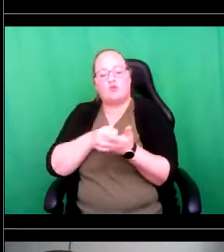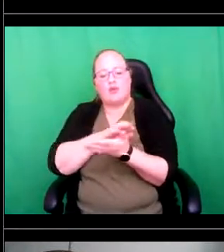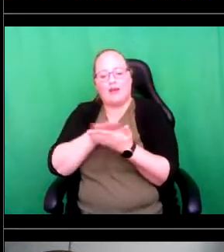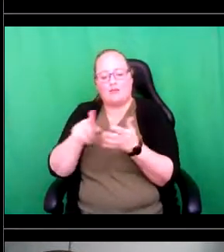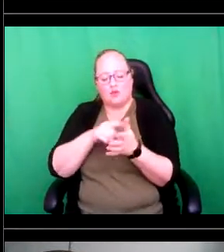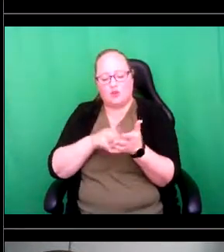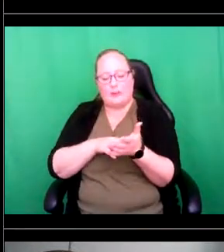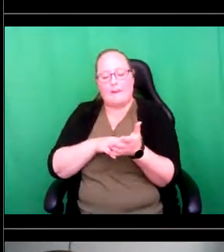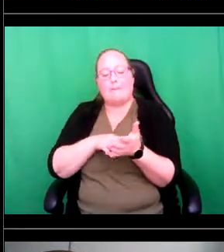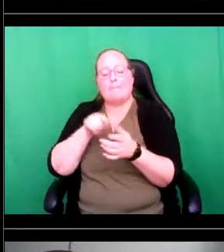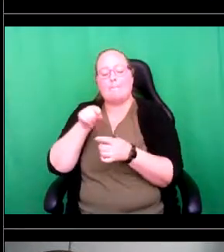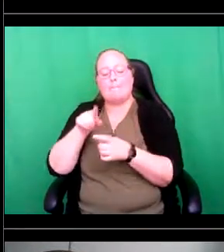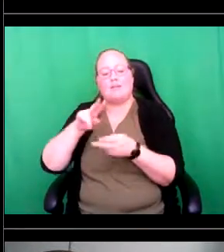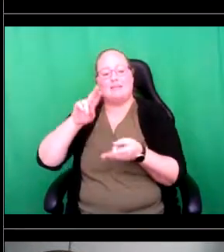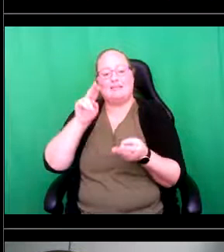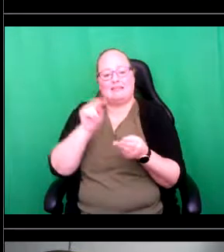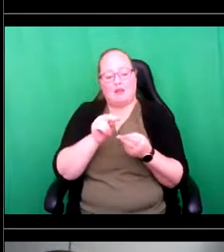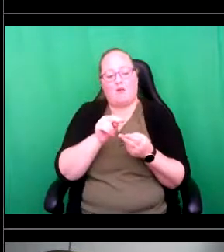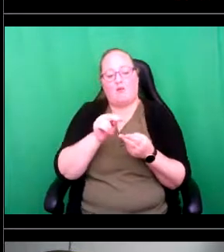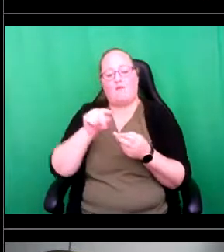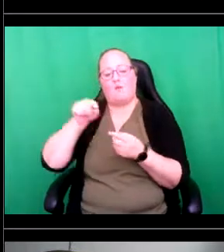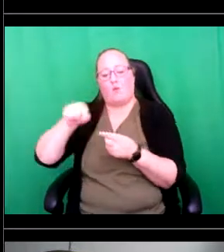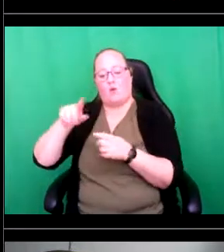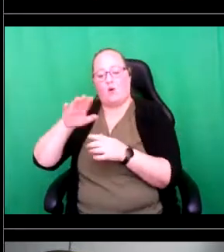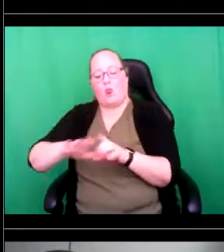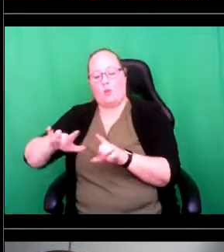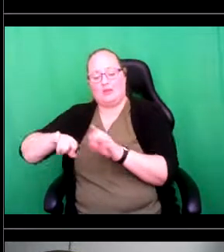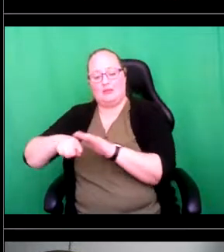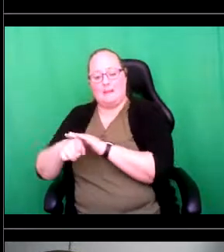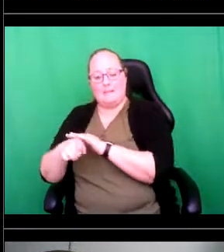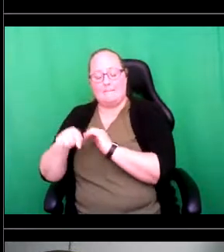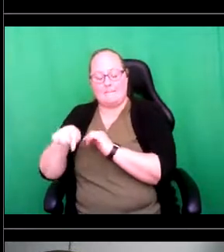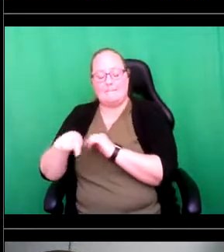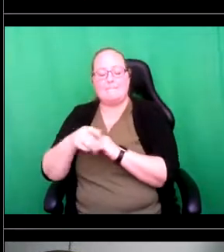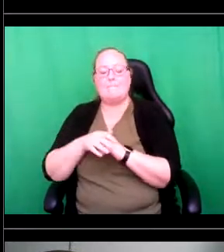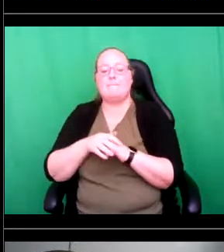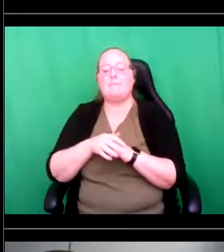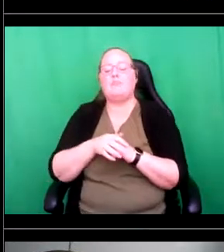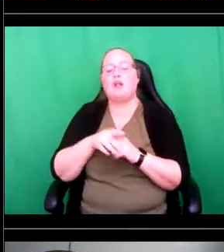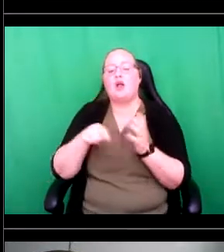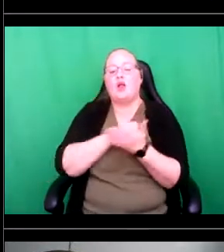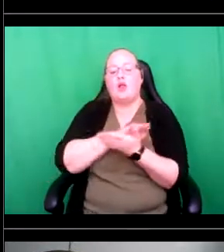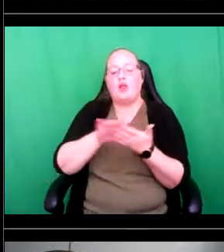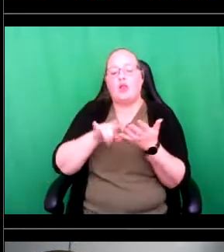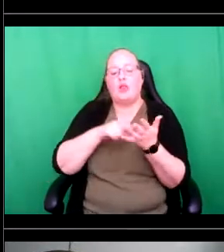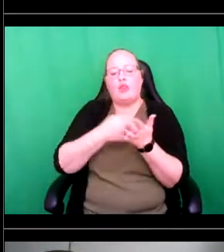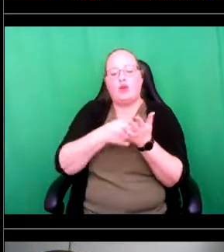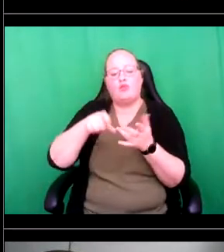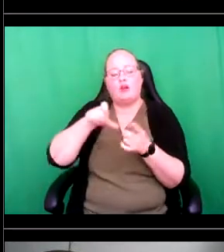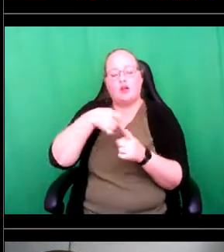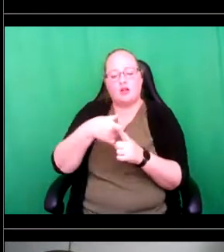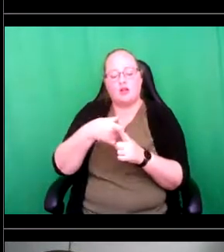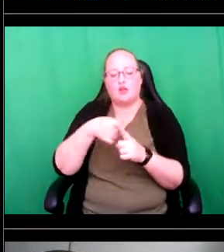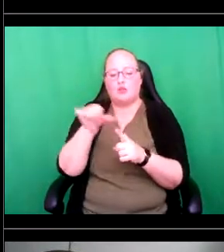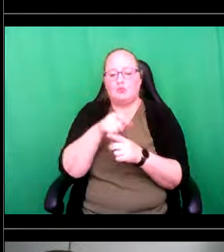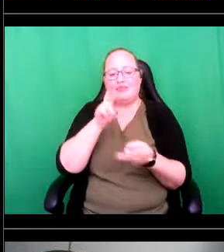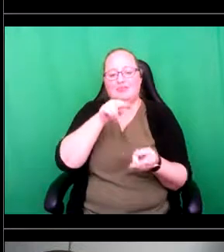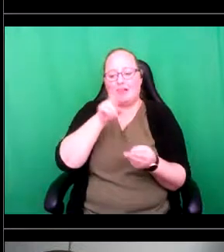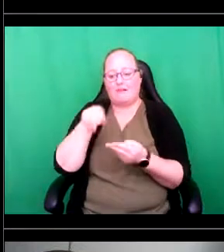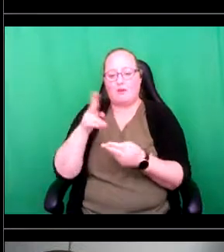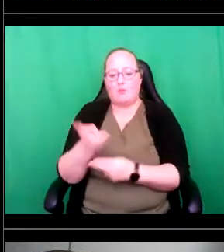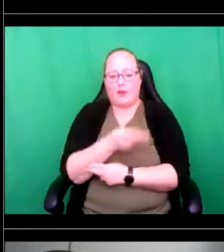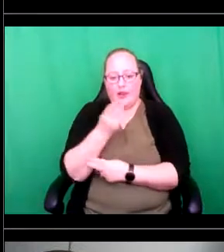offered discounts for both crossings. And as at Dartford, the user discount is applied to residents of those boroughs where the